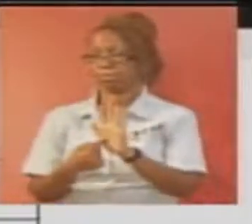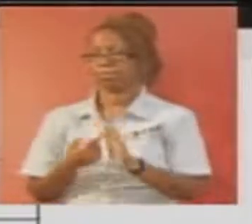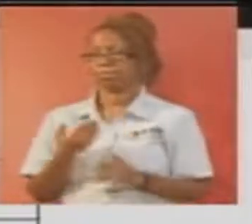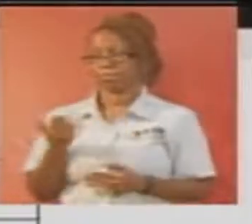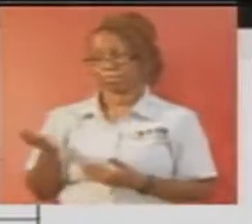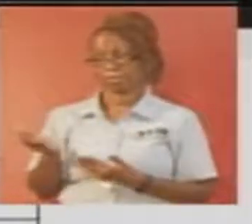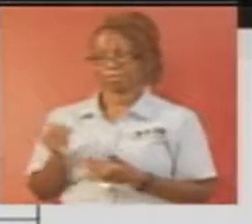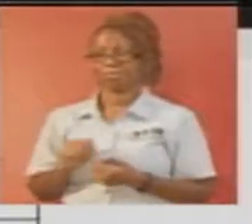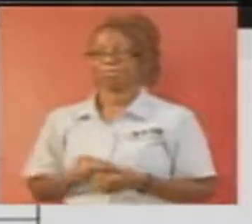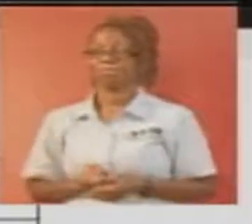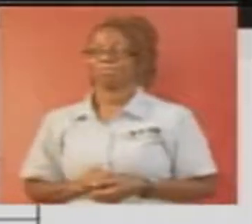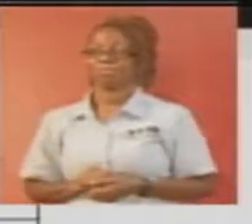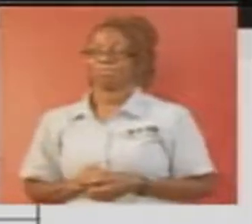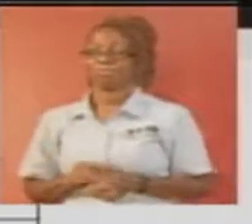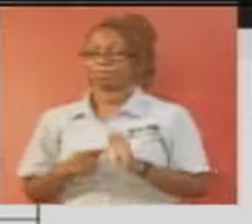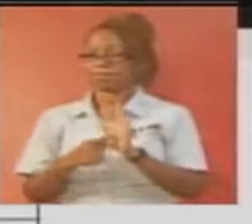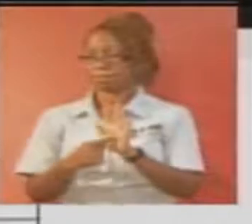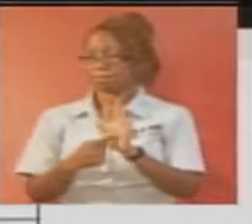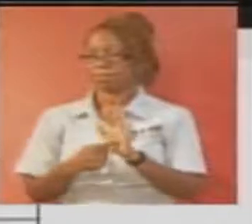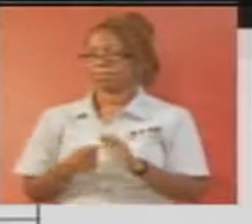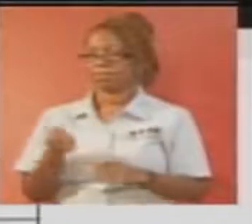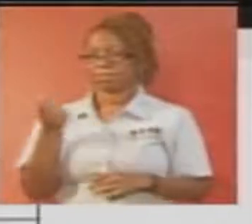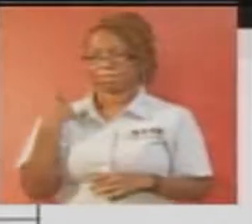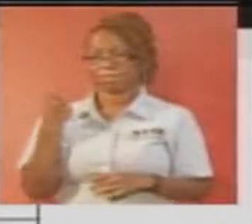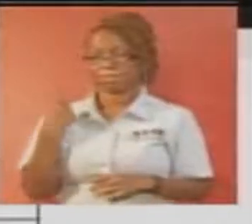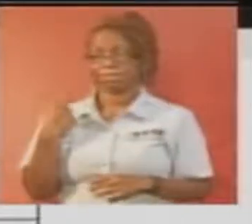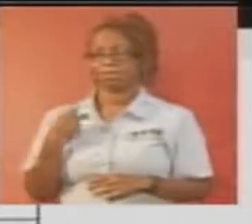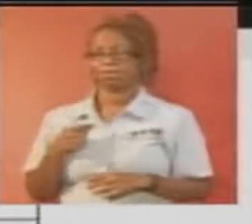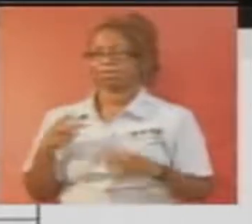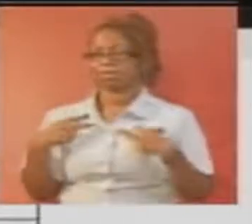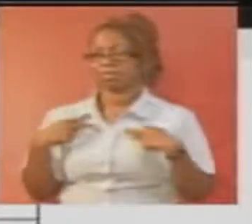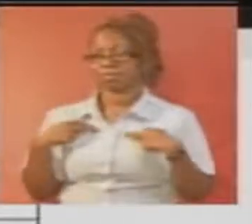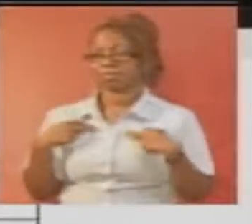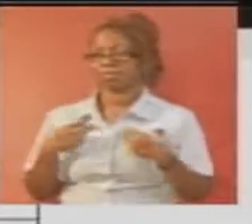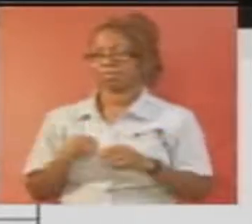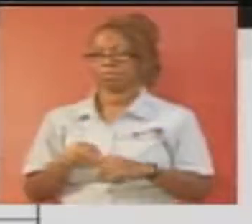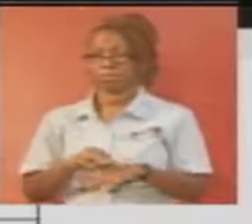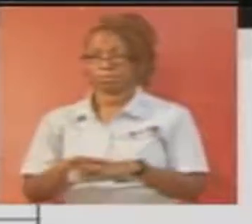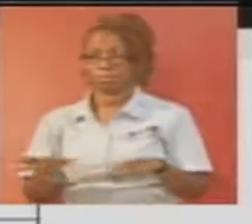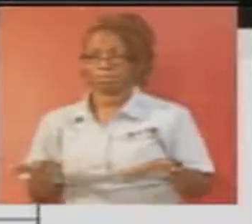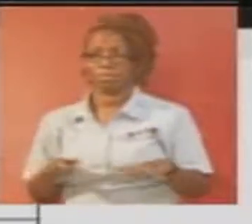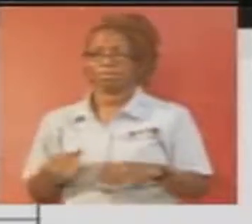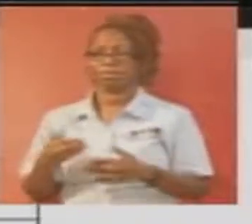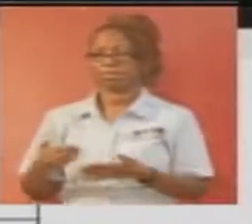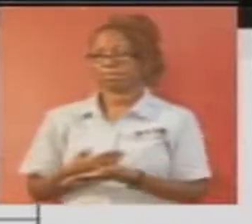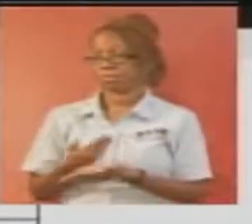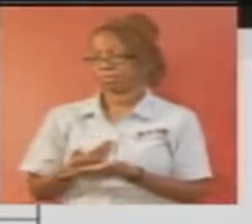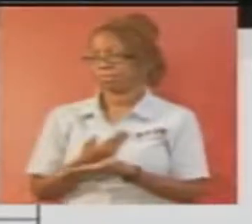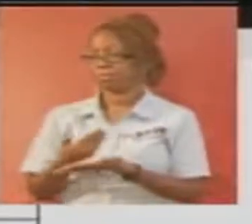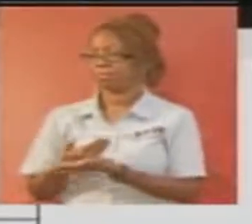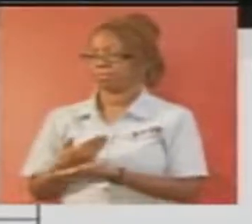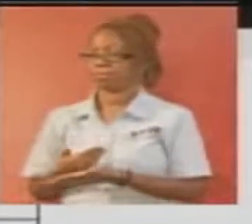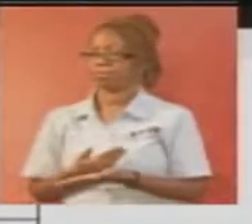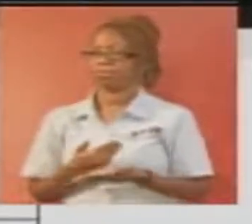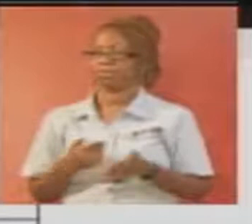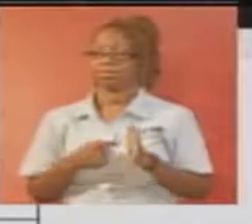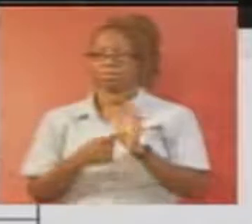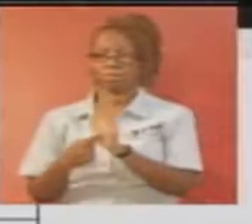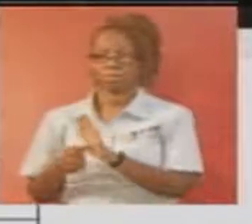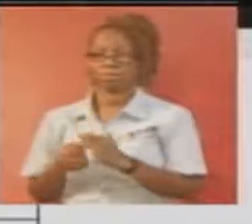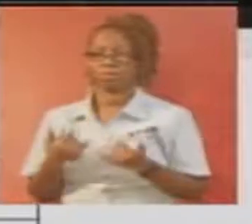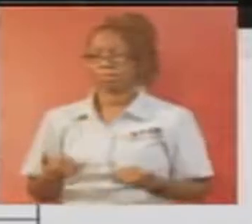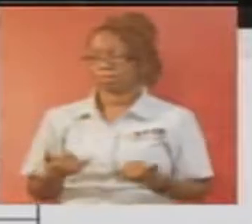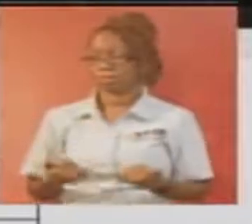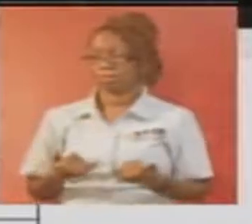the more recent, the more active case distribution, as opposed to all the cases from the start of the second phase